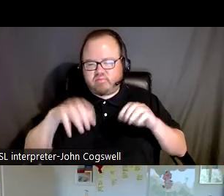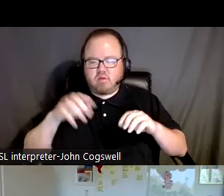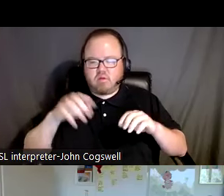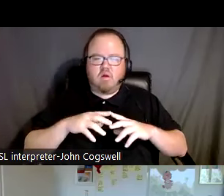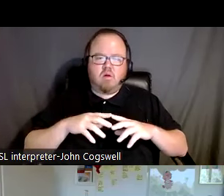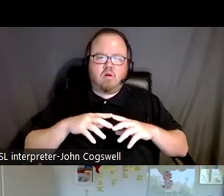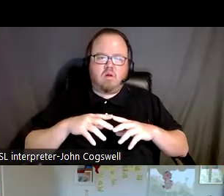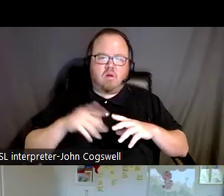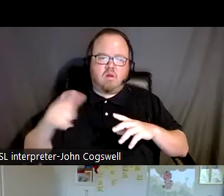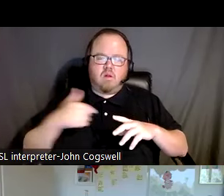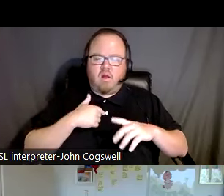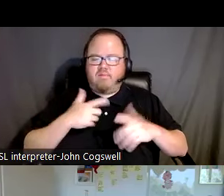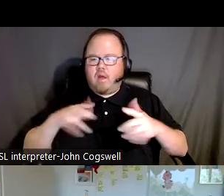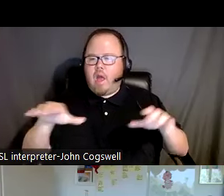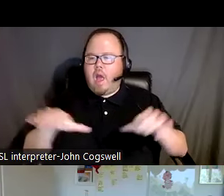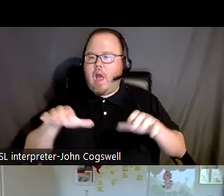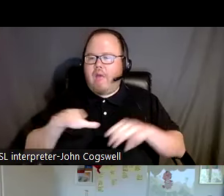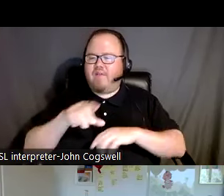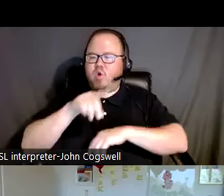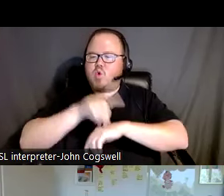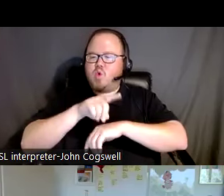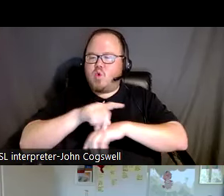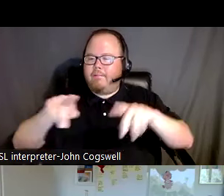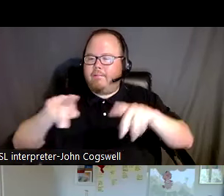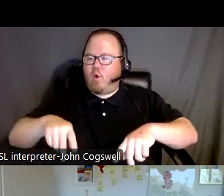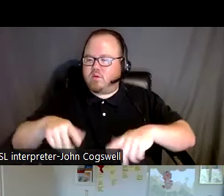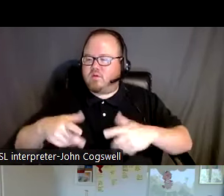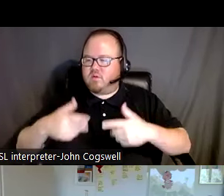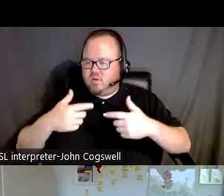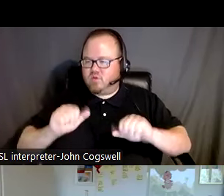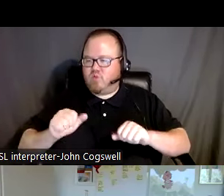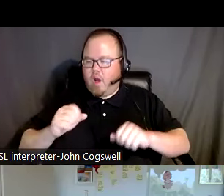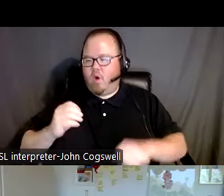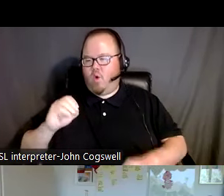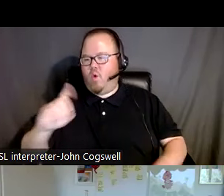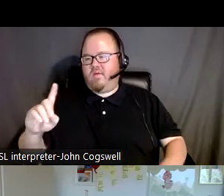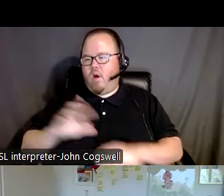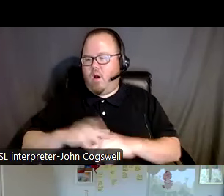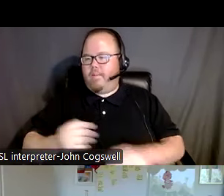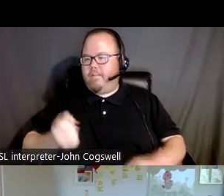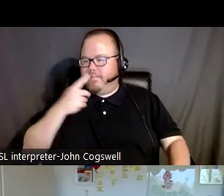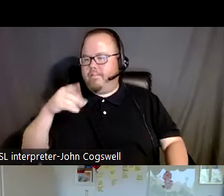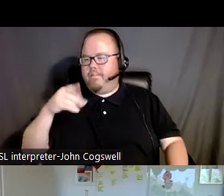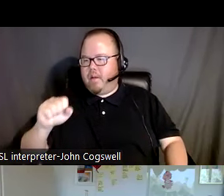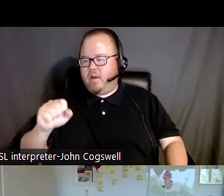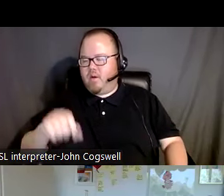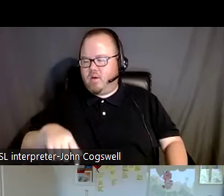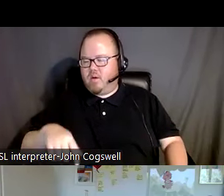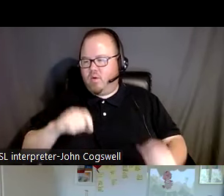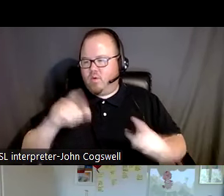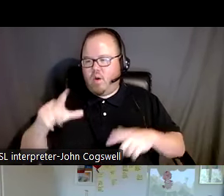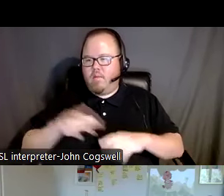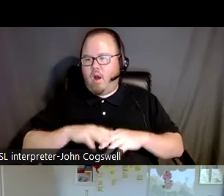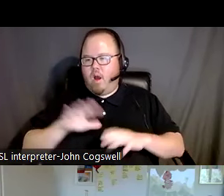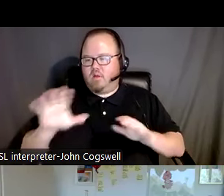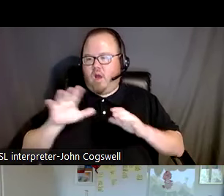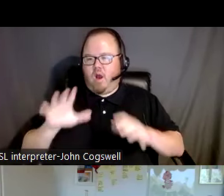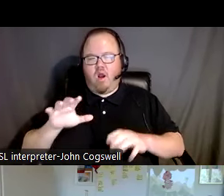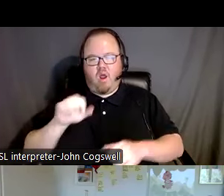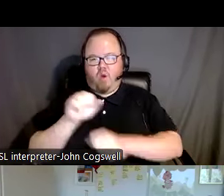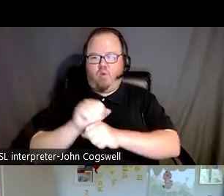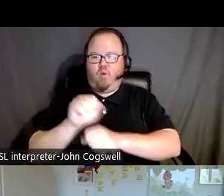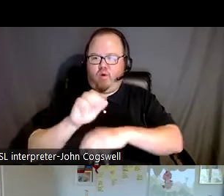that they had an active duty person attempt suicide by overdose on pills. They woke up on Sunday, then went to work on Monday and never talked